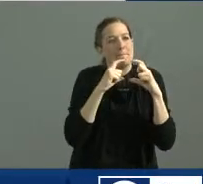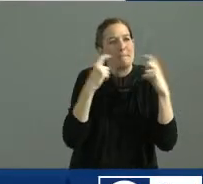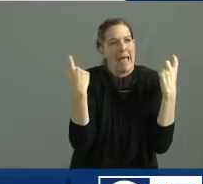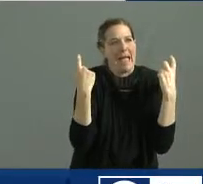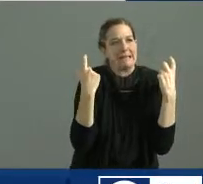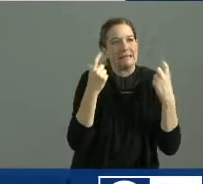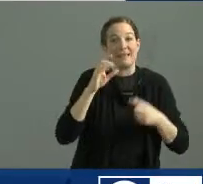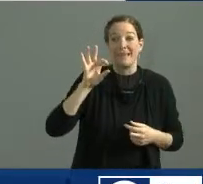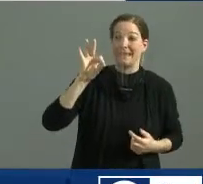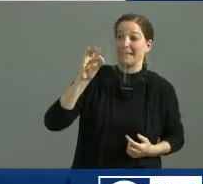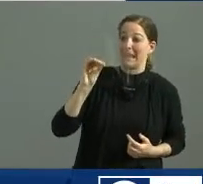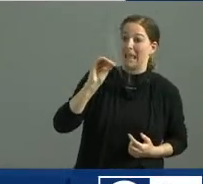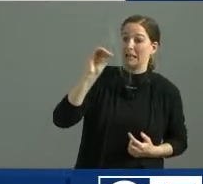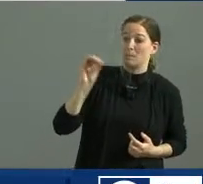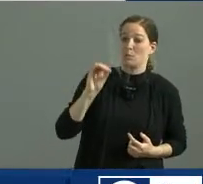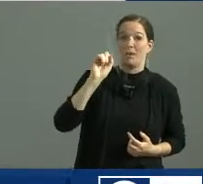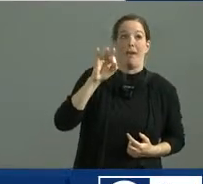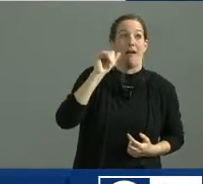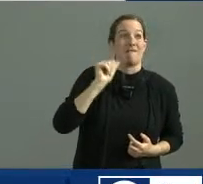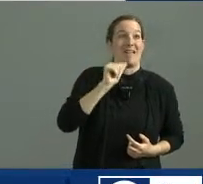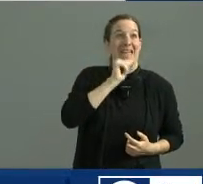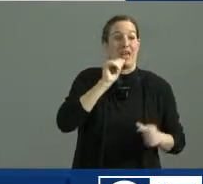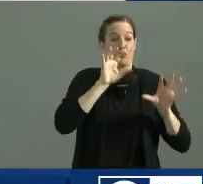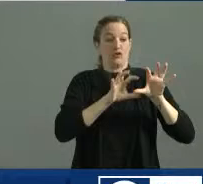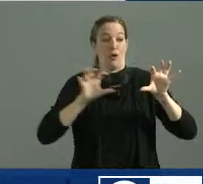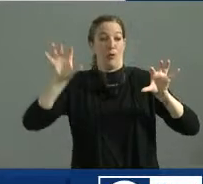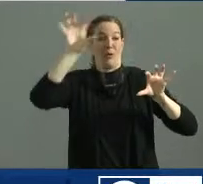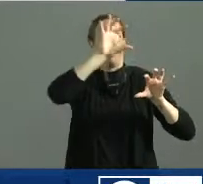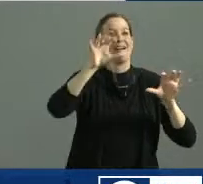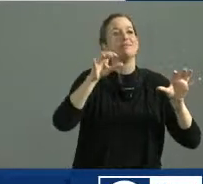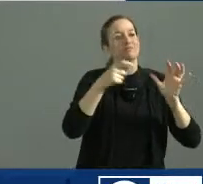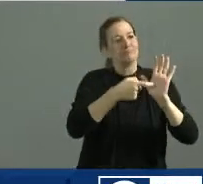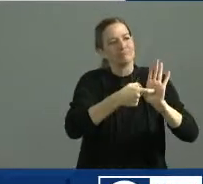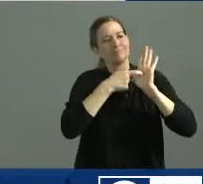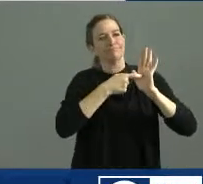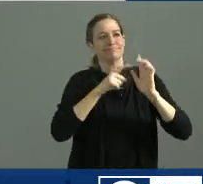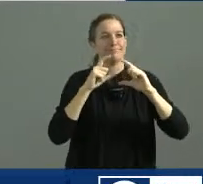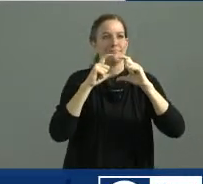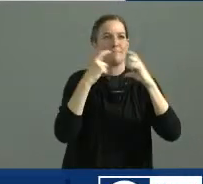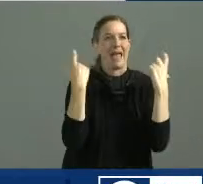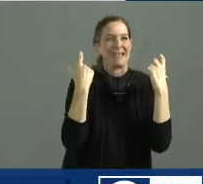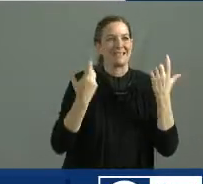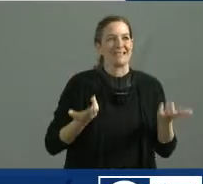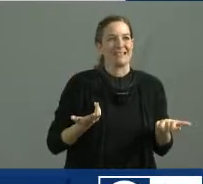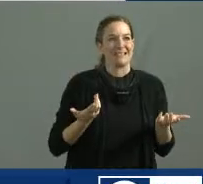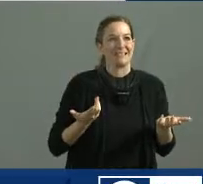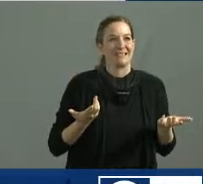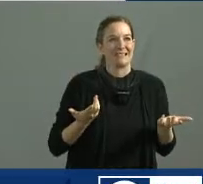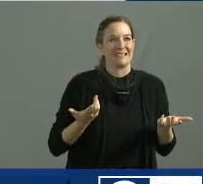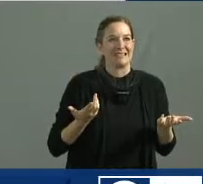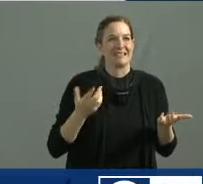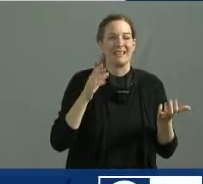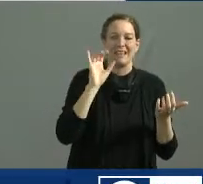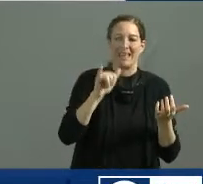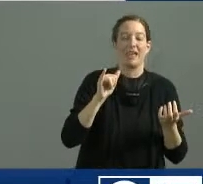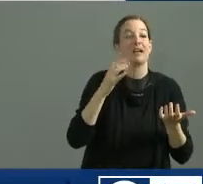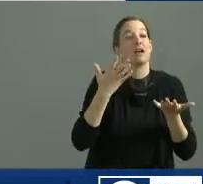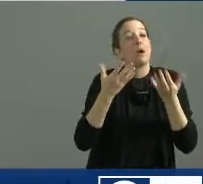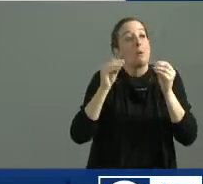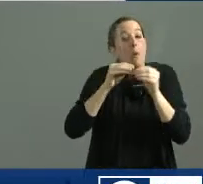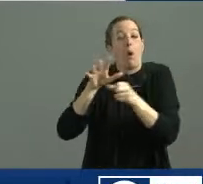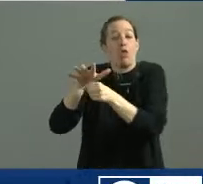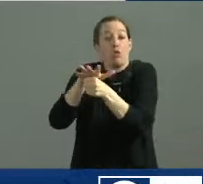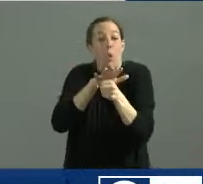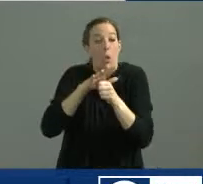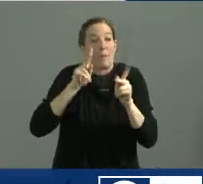mask mandate. There's not local enforcement going on. So I think that that's difficult. And as you look at what other states